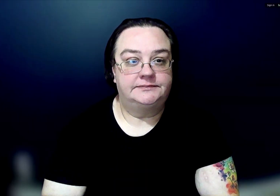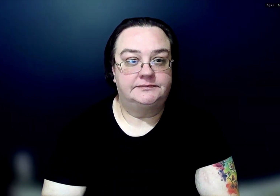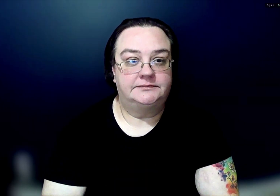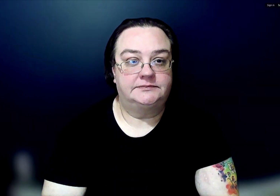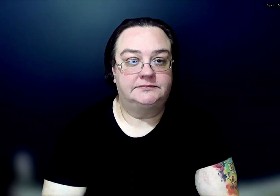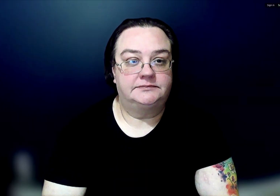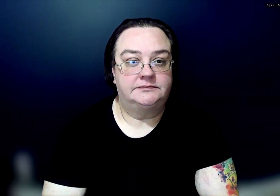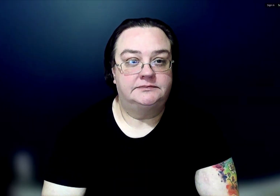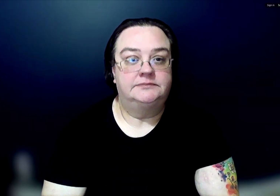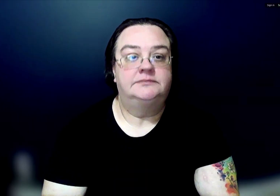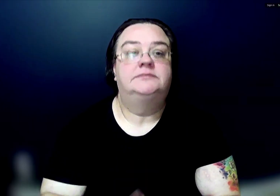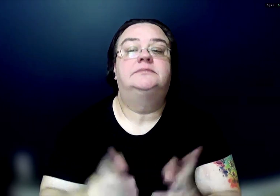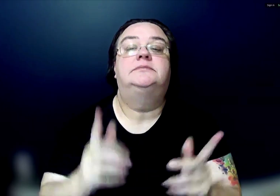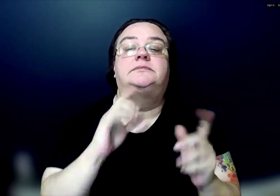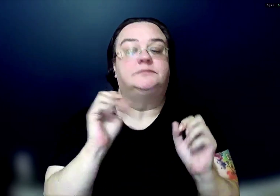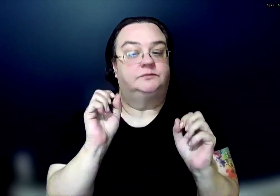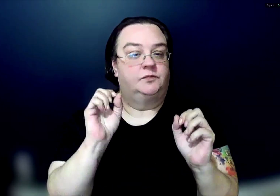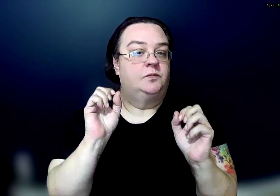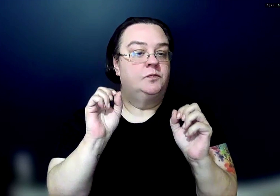Thank you for that,